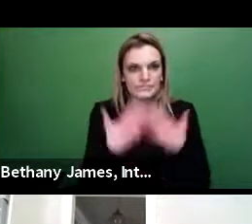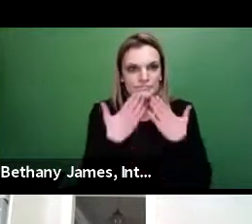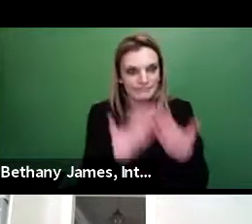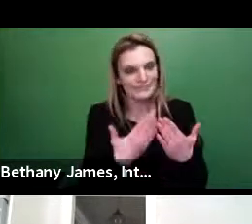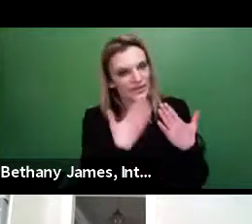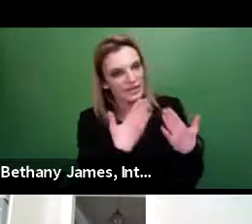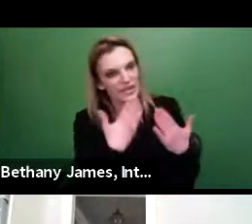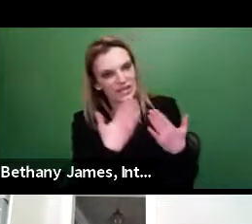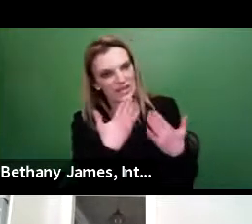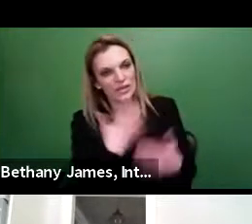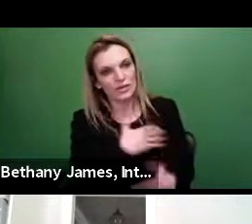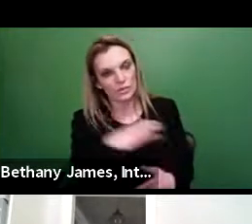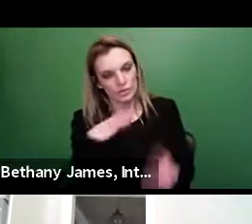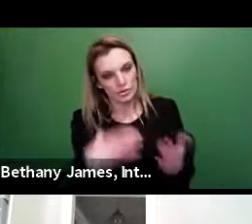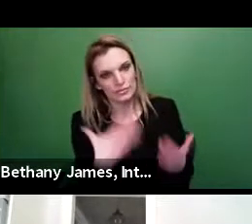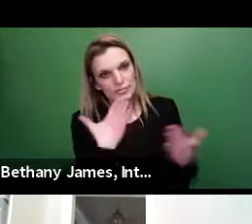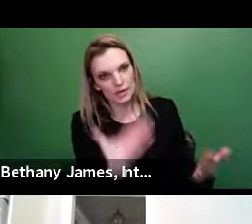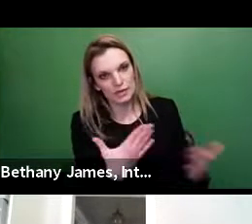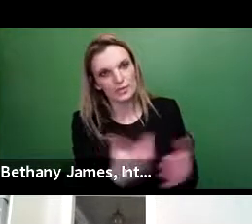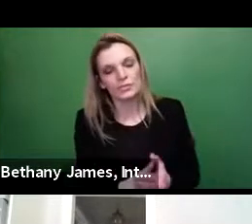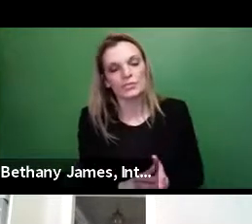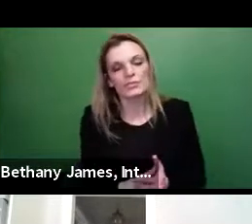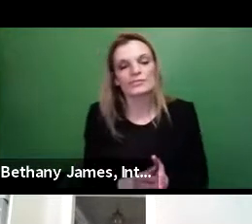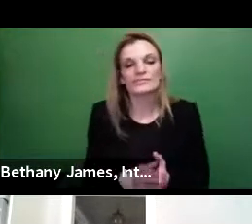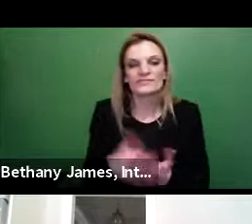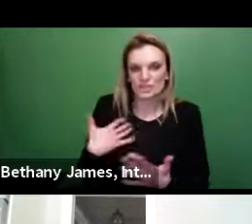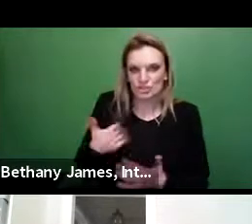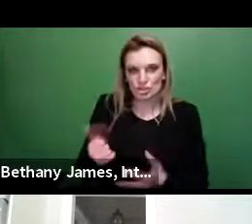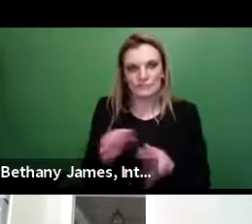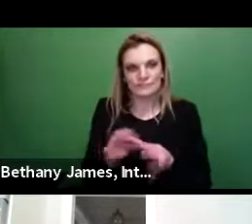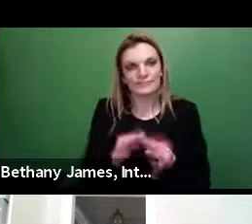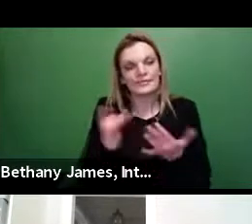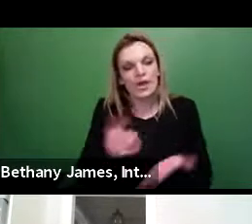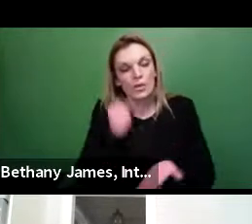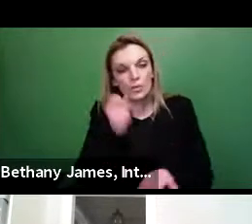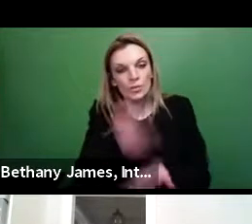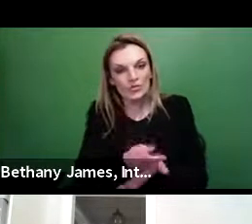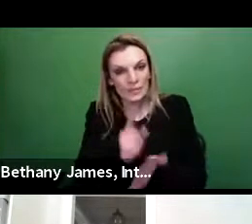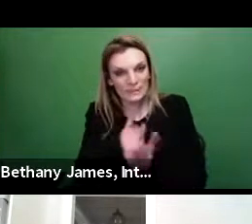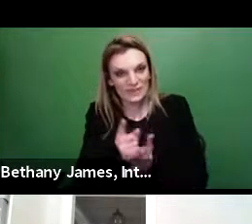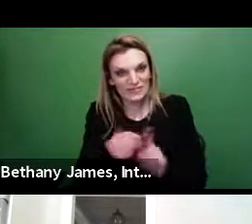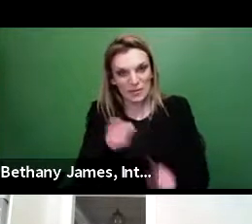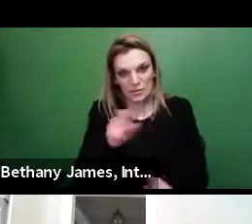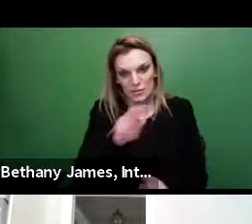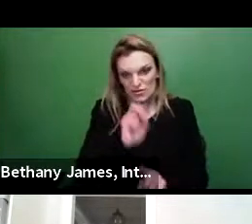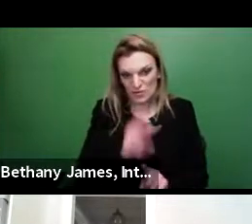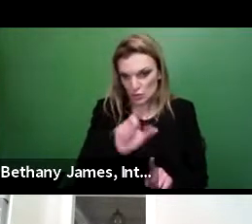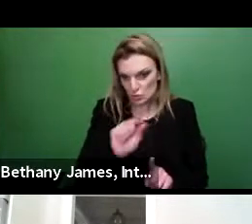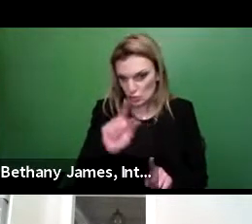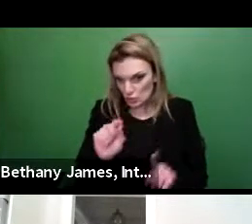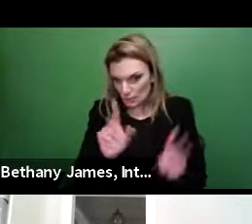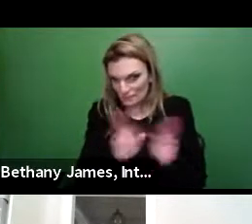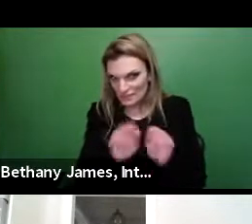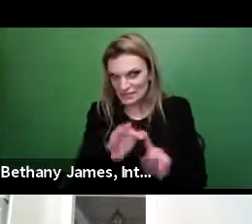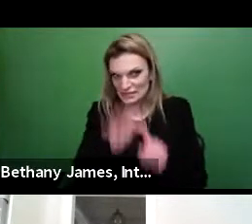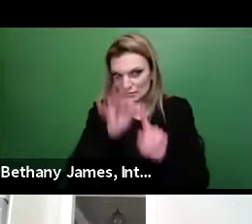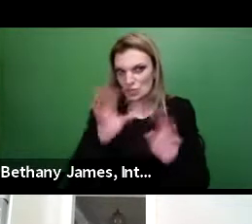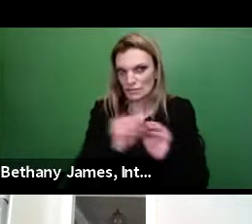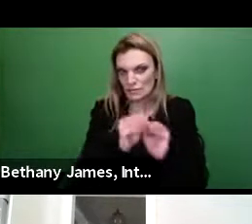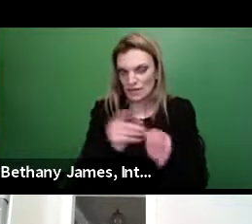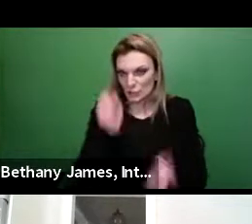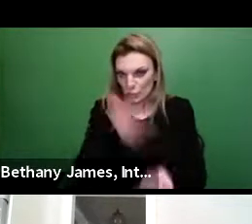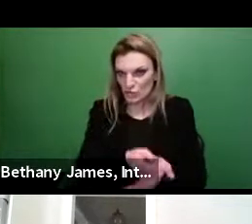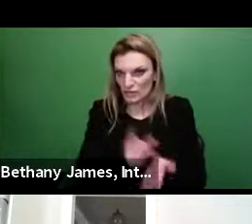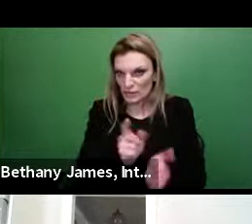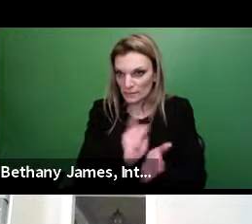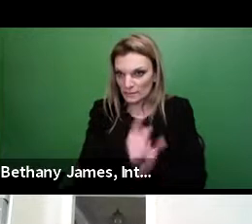The next item on our agenda is the approval of the minutes from the November 23rd, 2020 special meeting. May I have a motion to approve